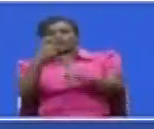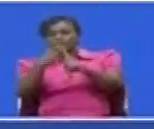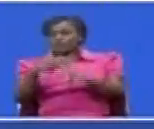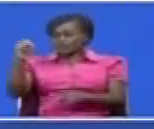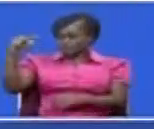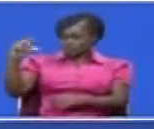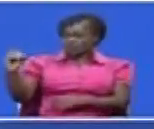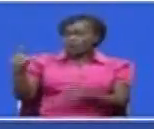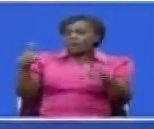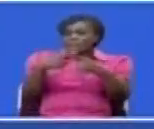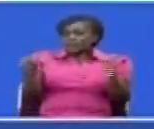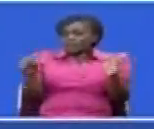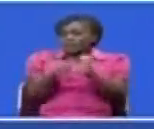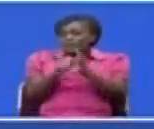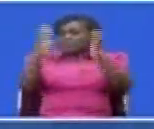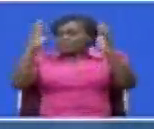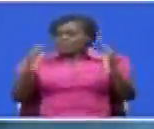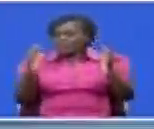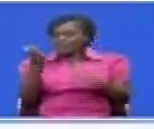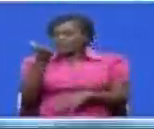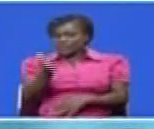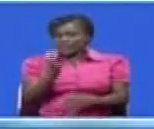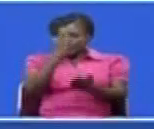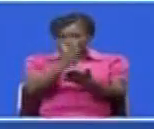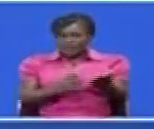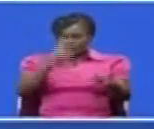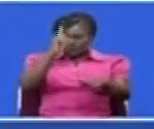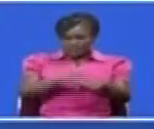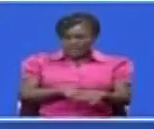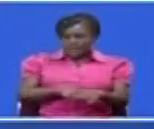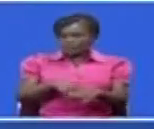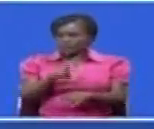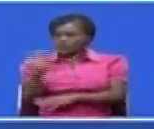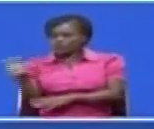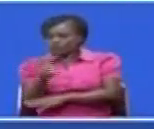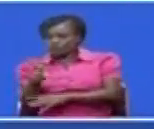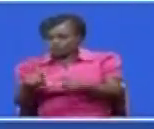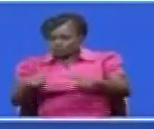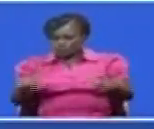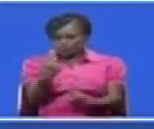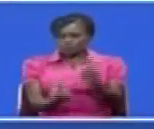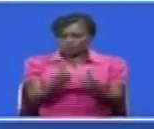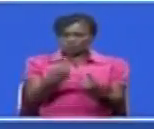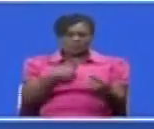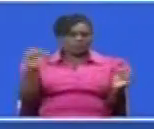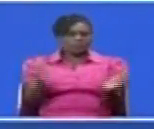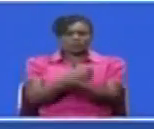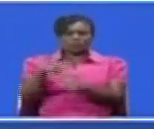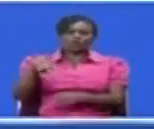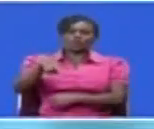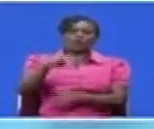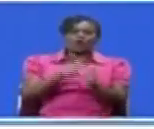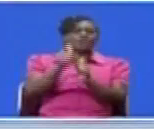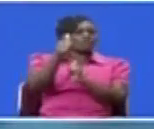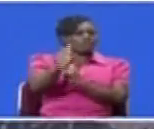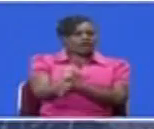NGOs. But there's a bigger problem. Sometimes I go beg people for firewood to cook. I cannot walk as far as they do to collect